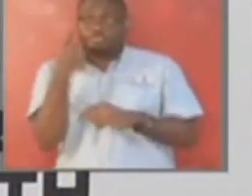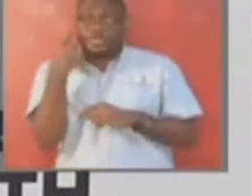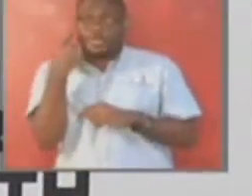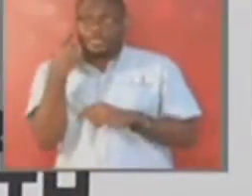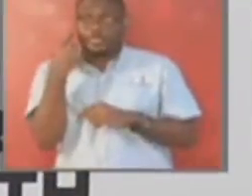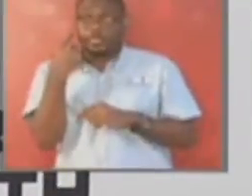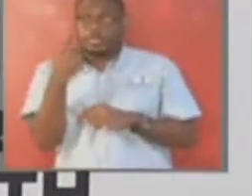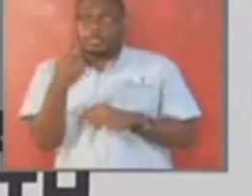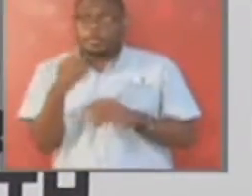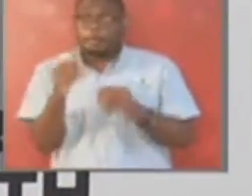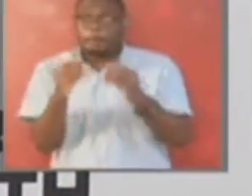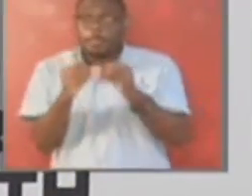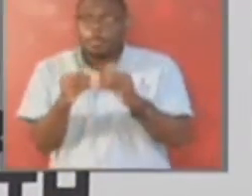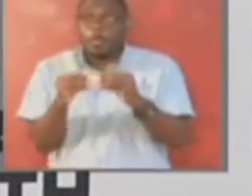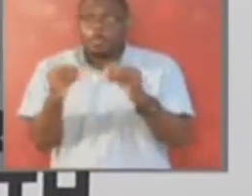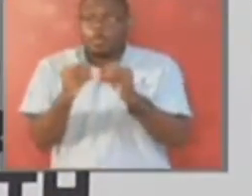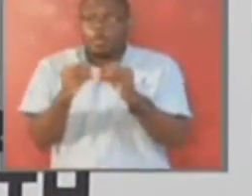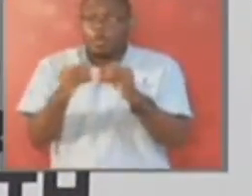that